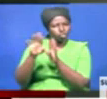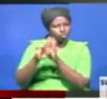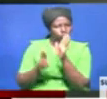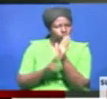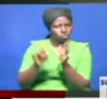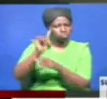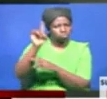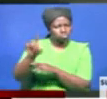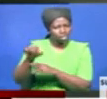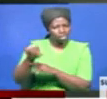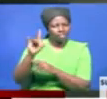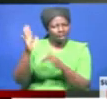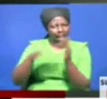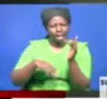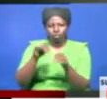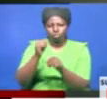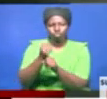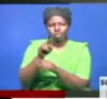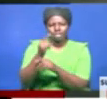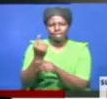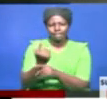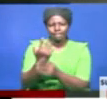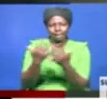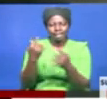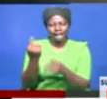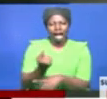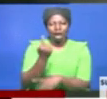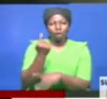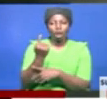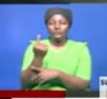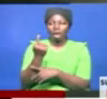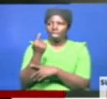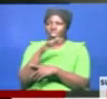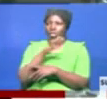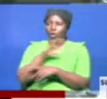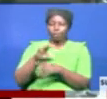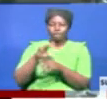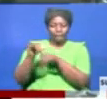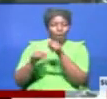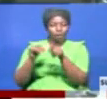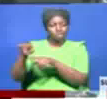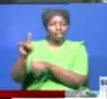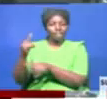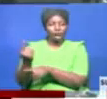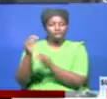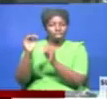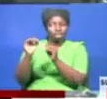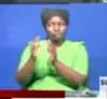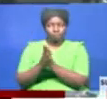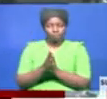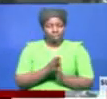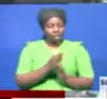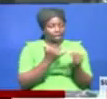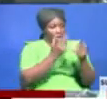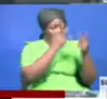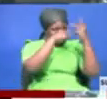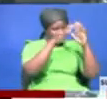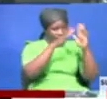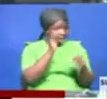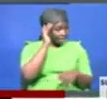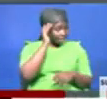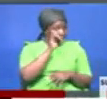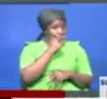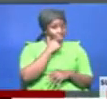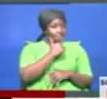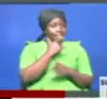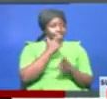He can't do these things unilaterally. It's not about, the commission is not about him. Now, Professor, am I hearing you saying that